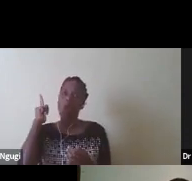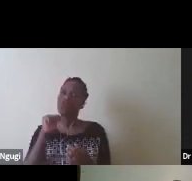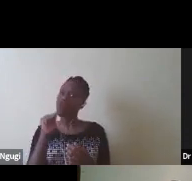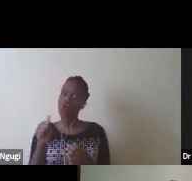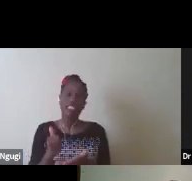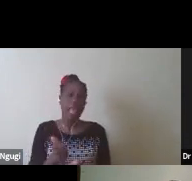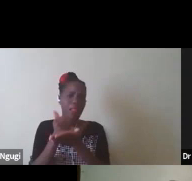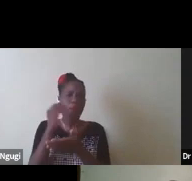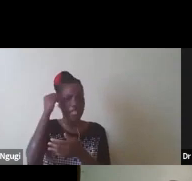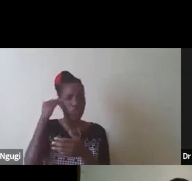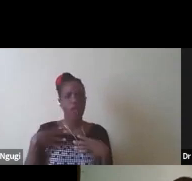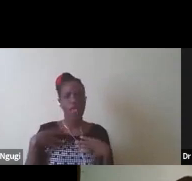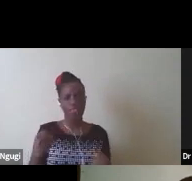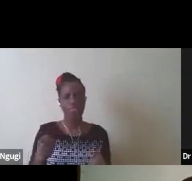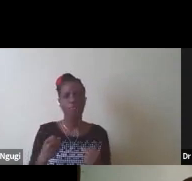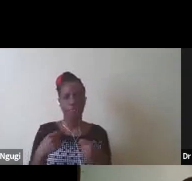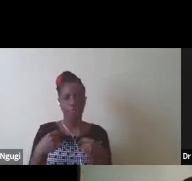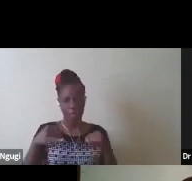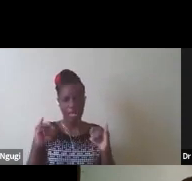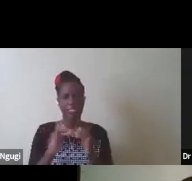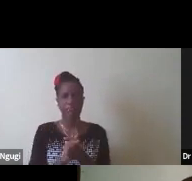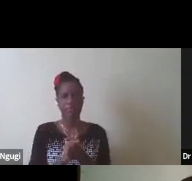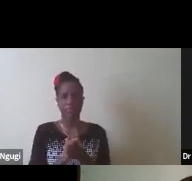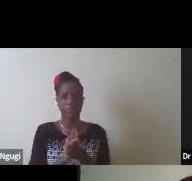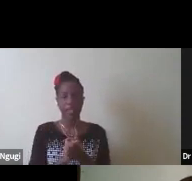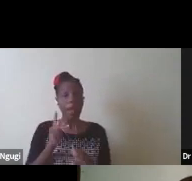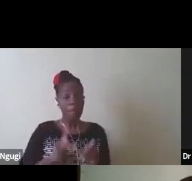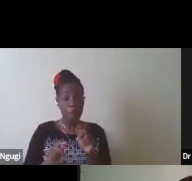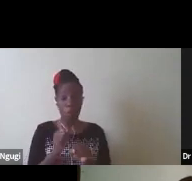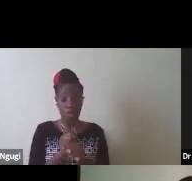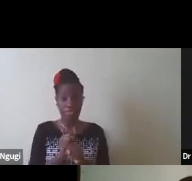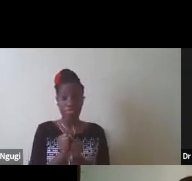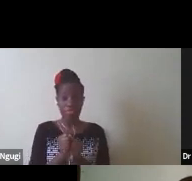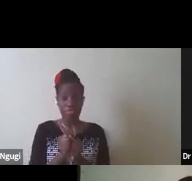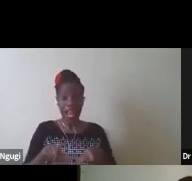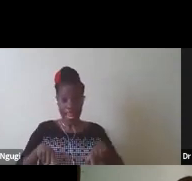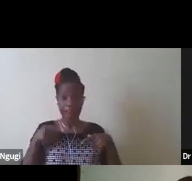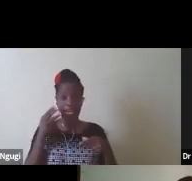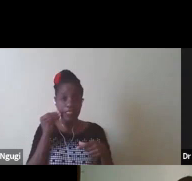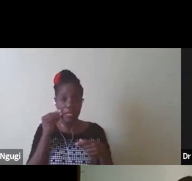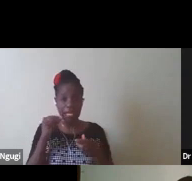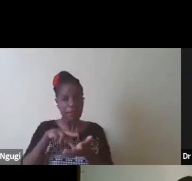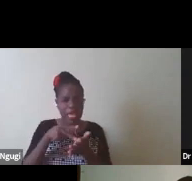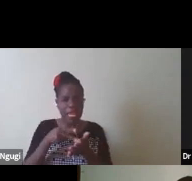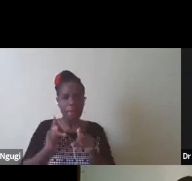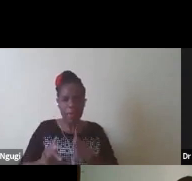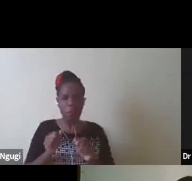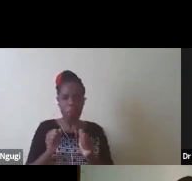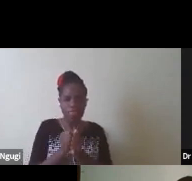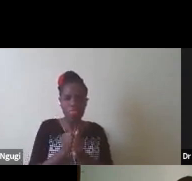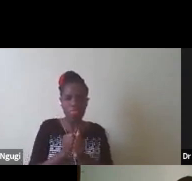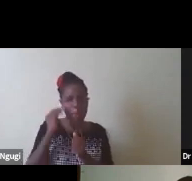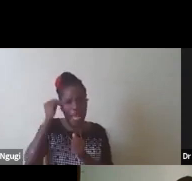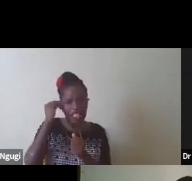old, where people with lived experiences are being referred to as lunatics. Many of